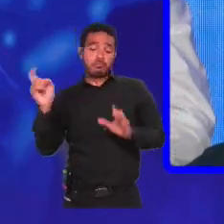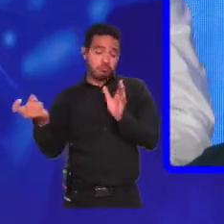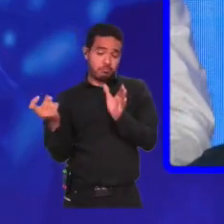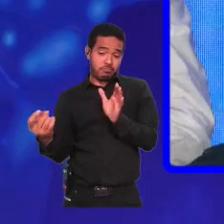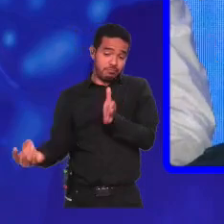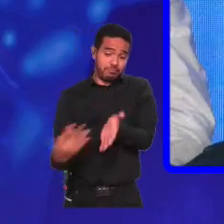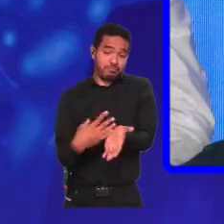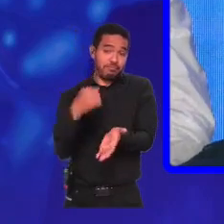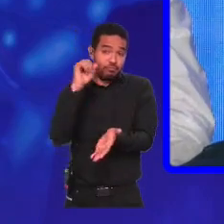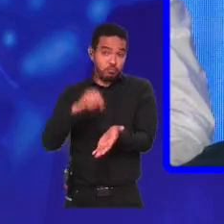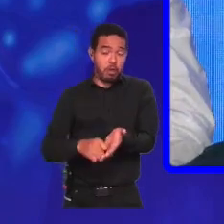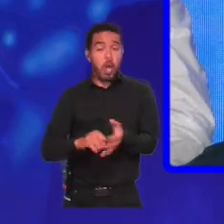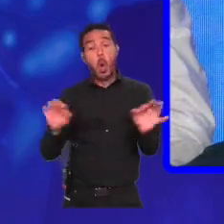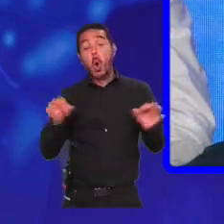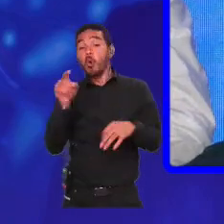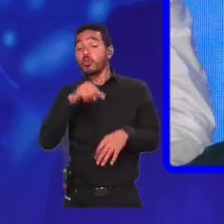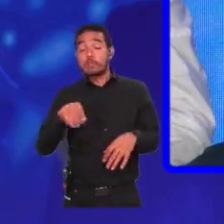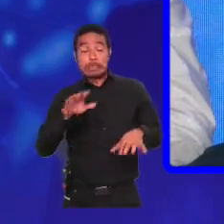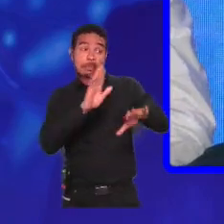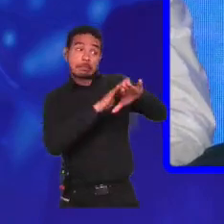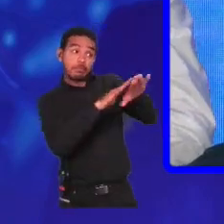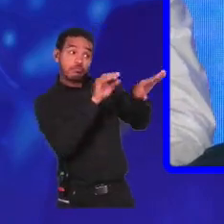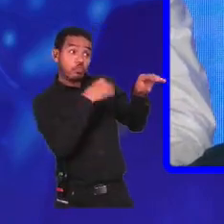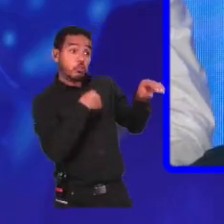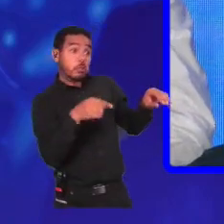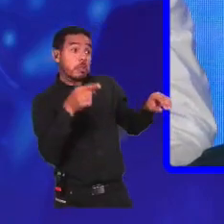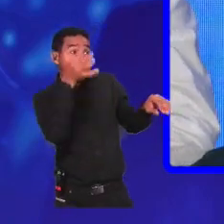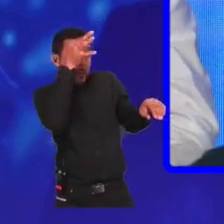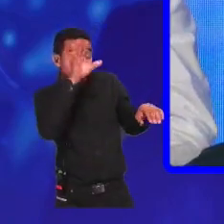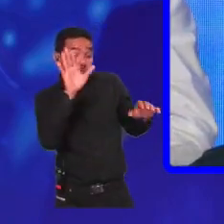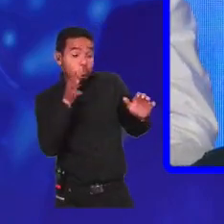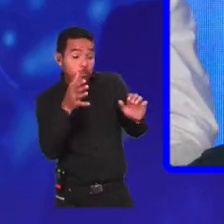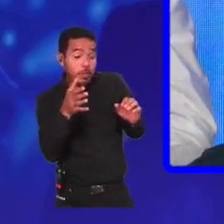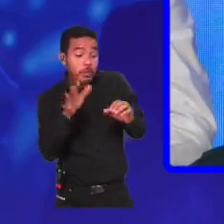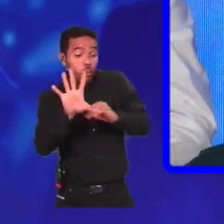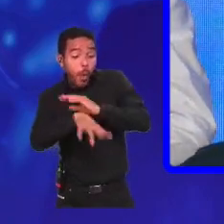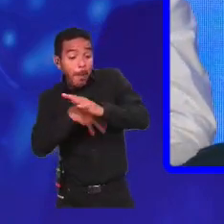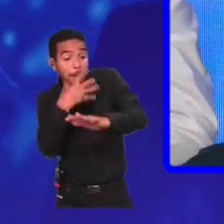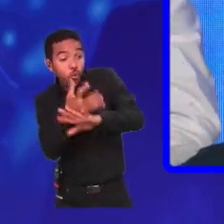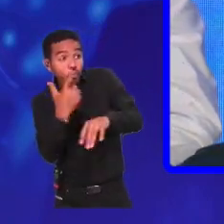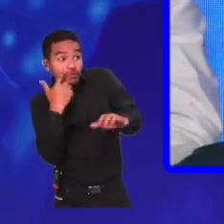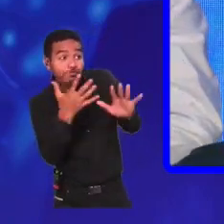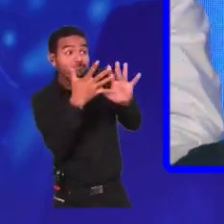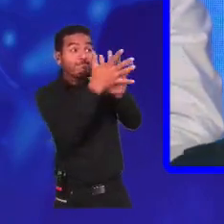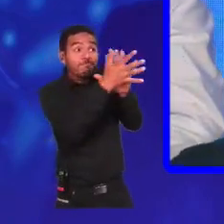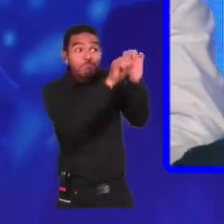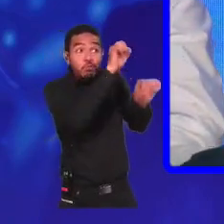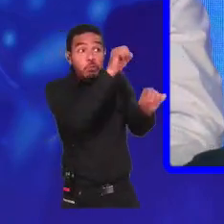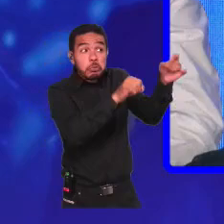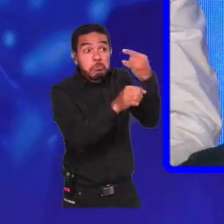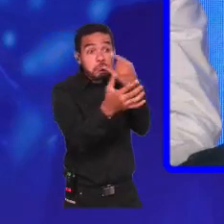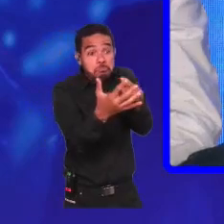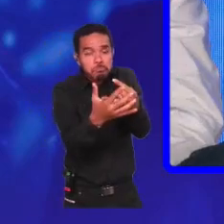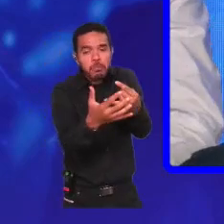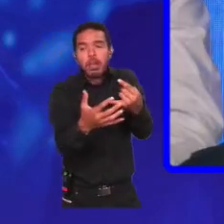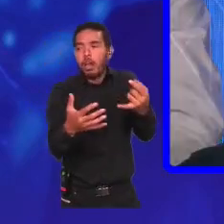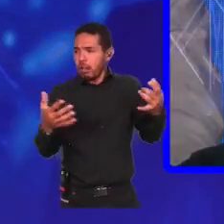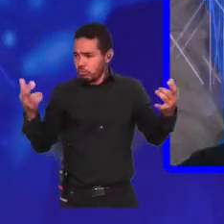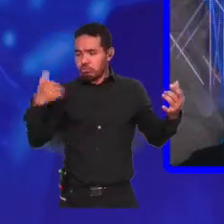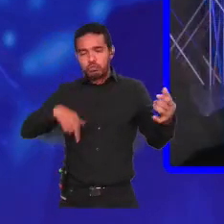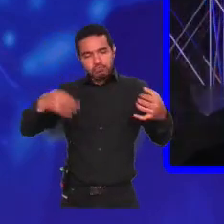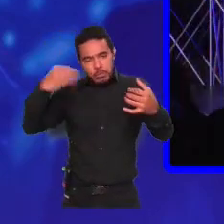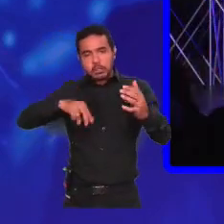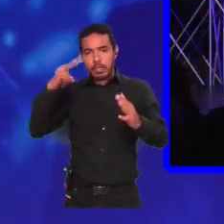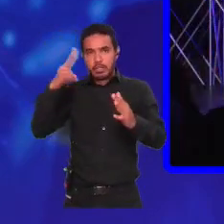might be of interest to Sony. Believe me, we will read it, because we're always on the hunt for the next best thing.